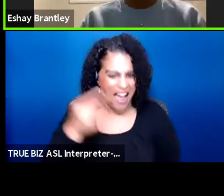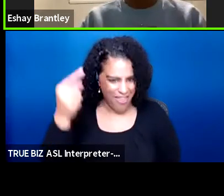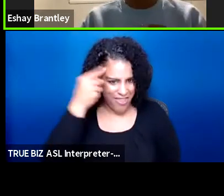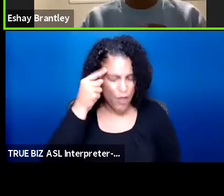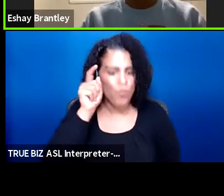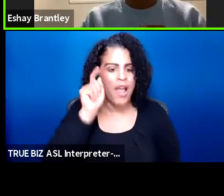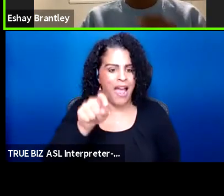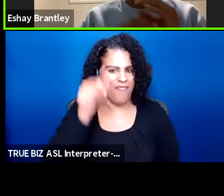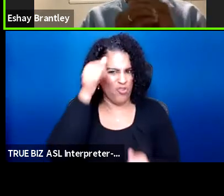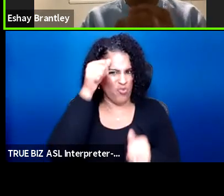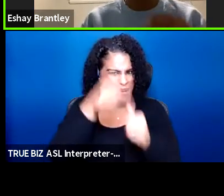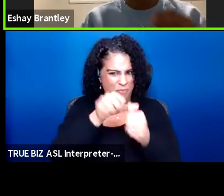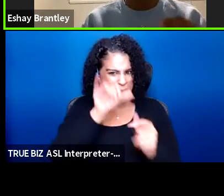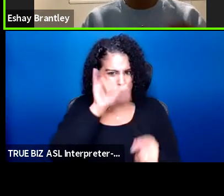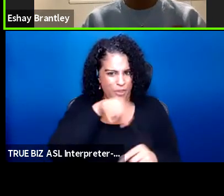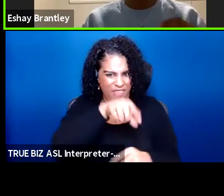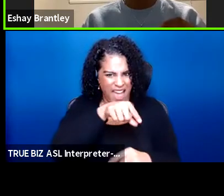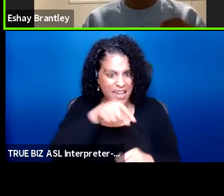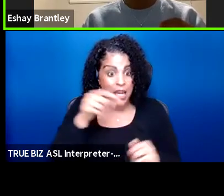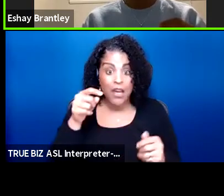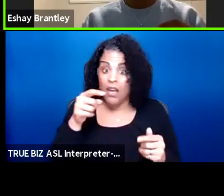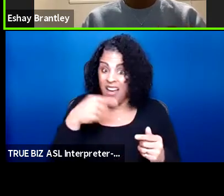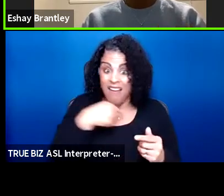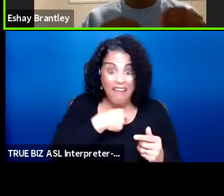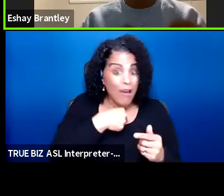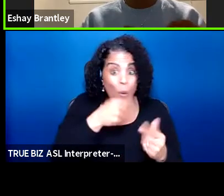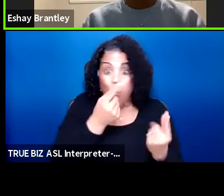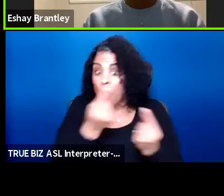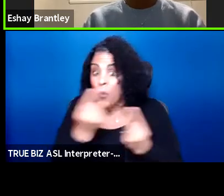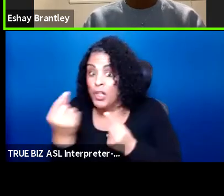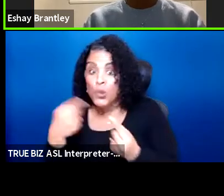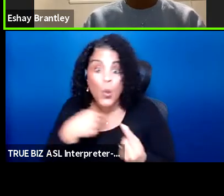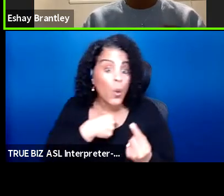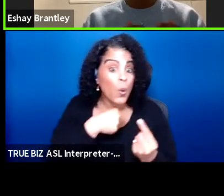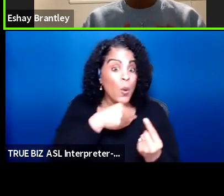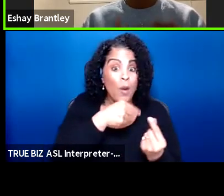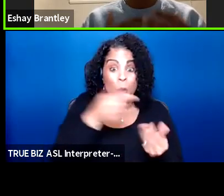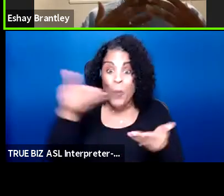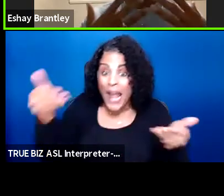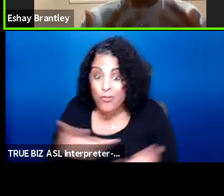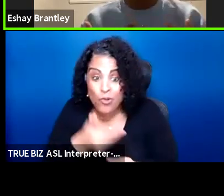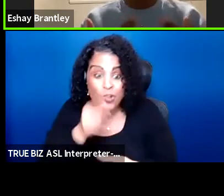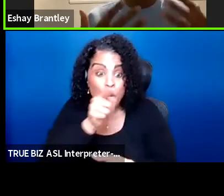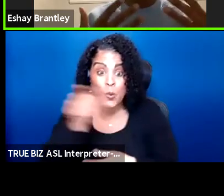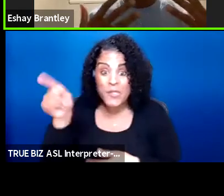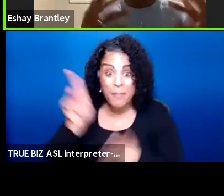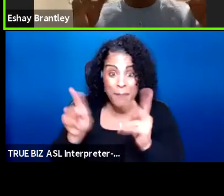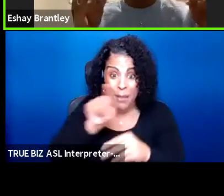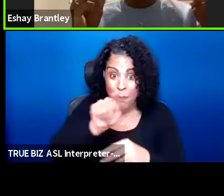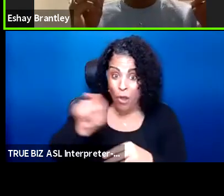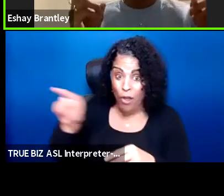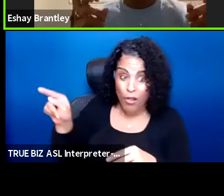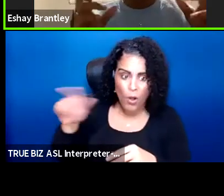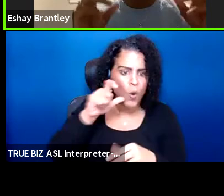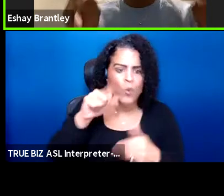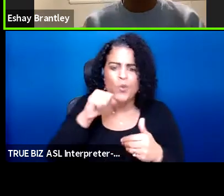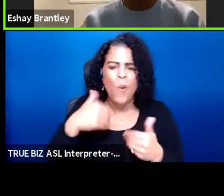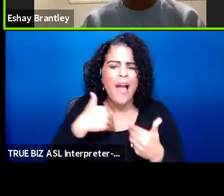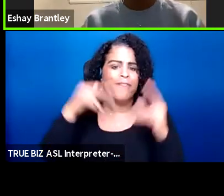remember that in everything that we do, as we're introducing folks that don't have the